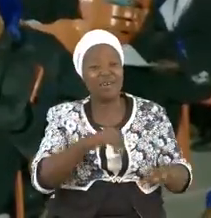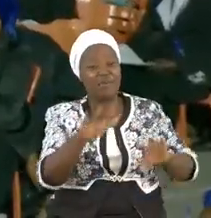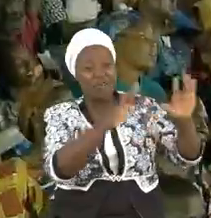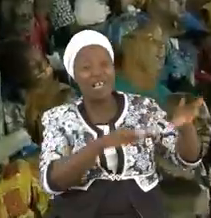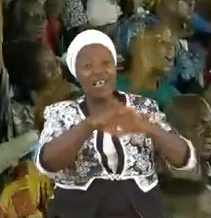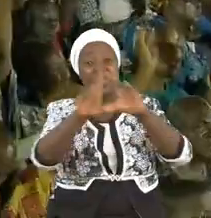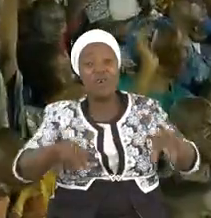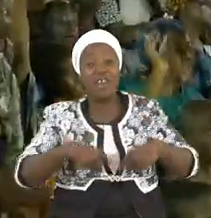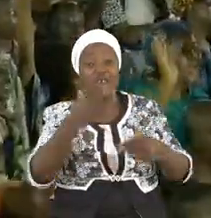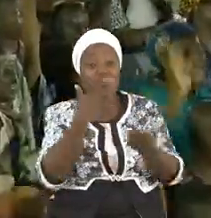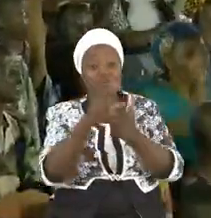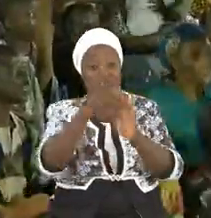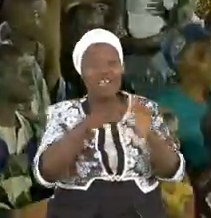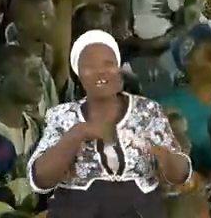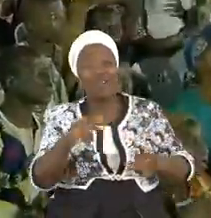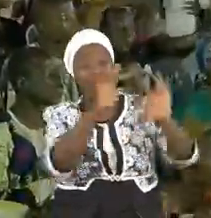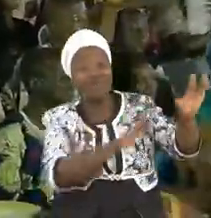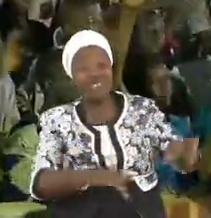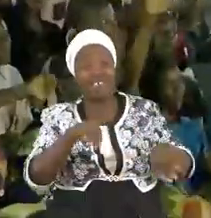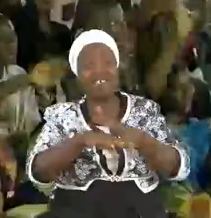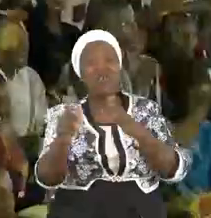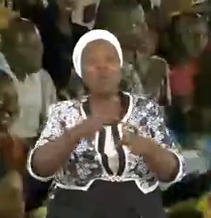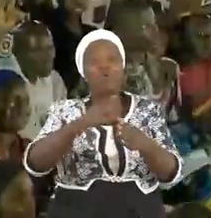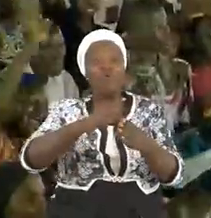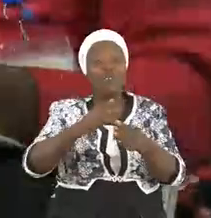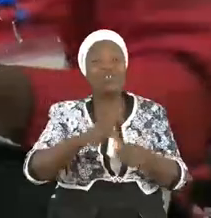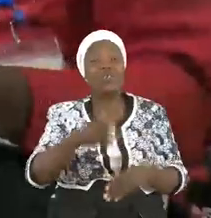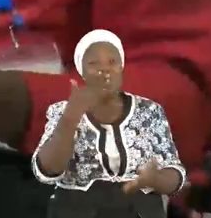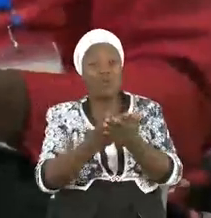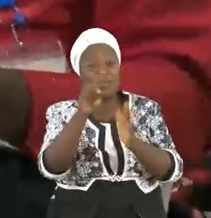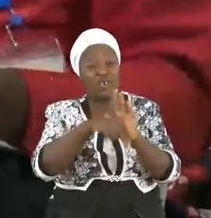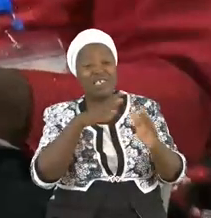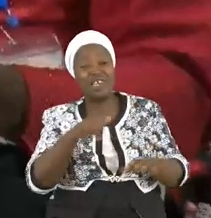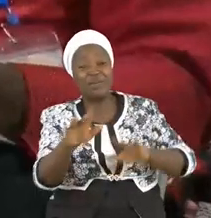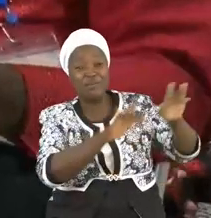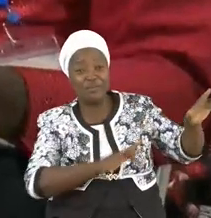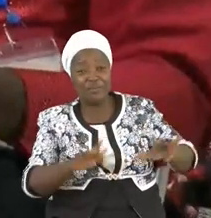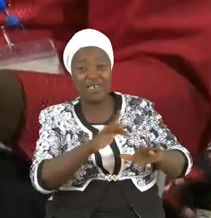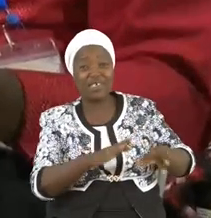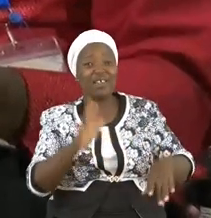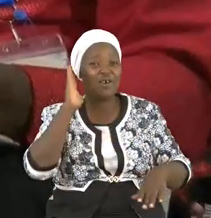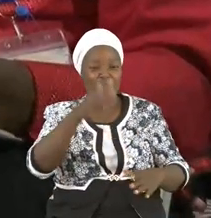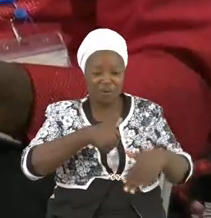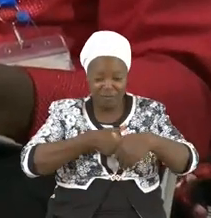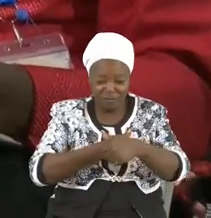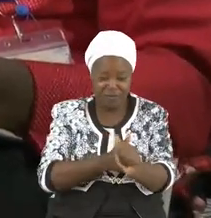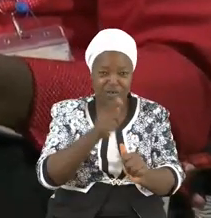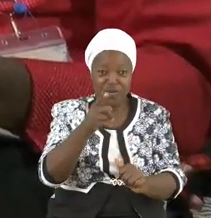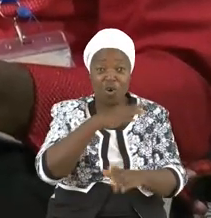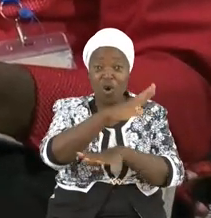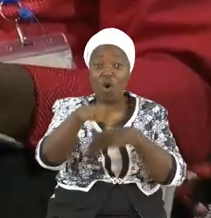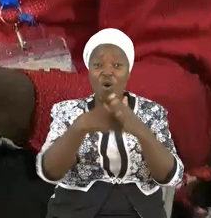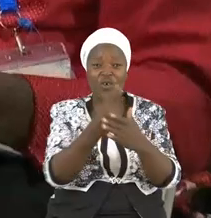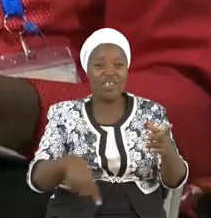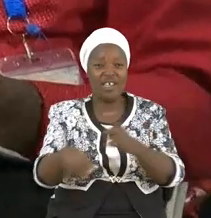mercy. In your profession, goodness and mercy will follow you all the days of